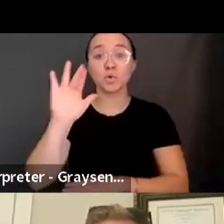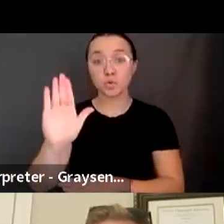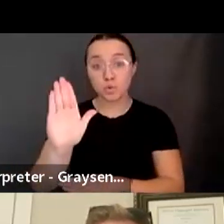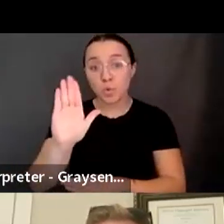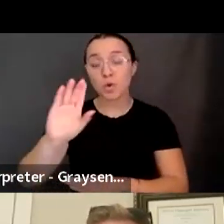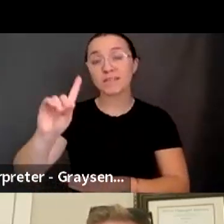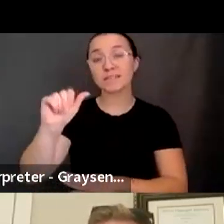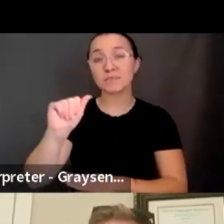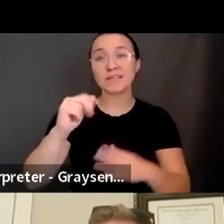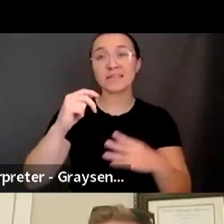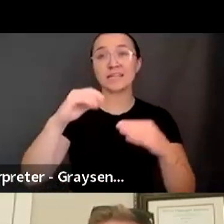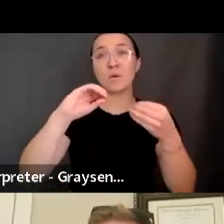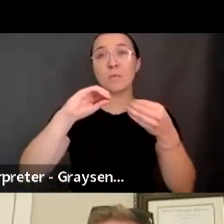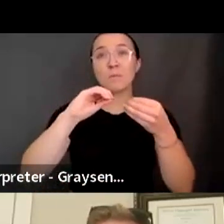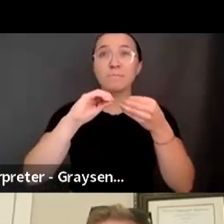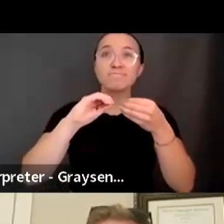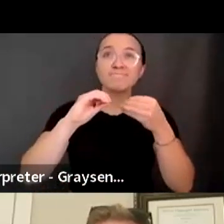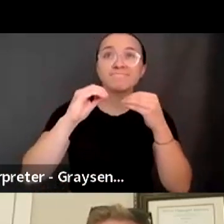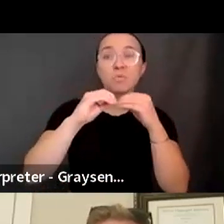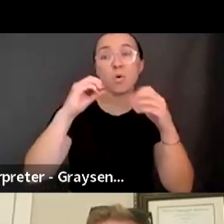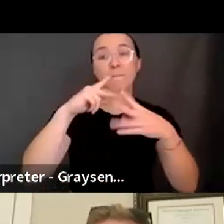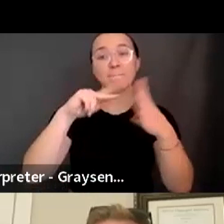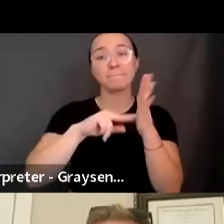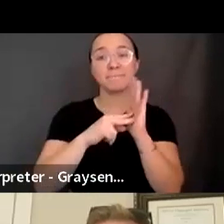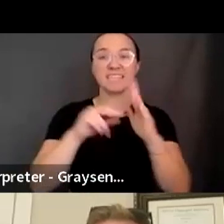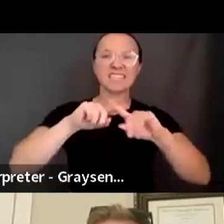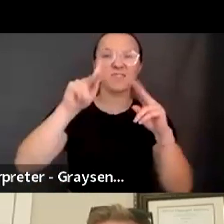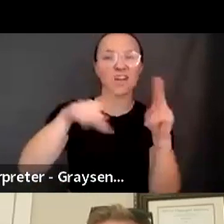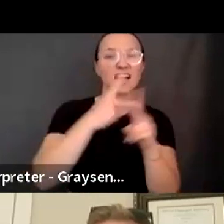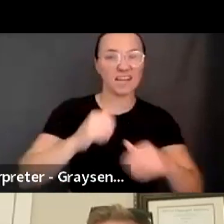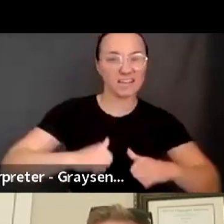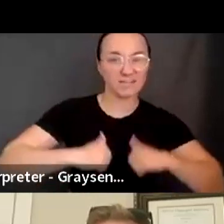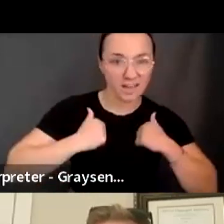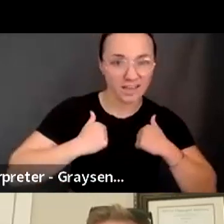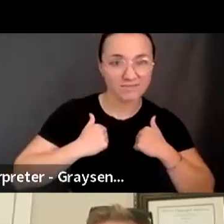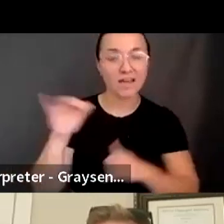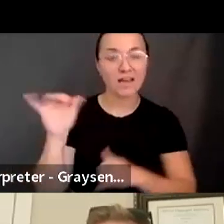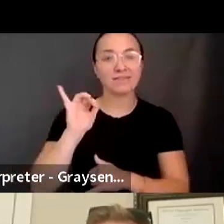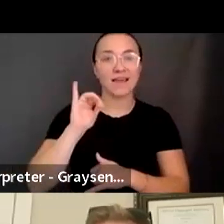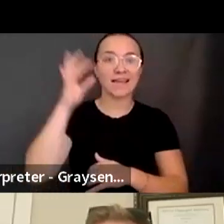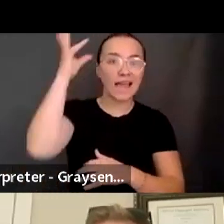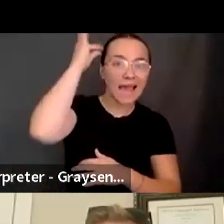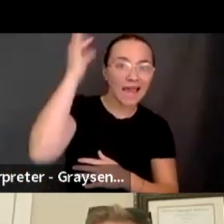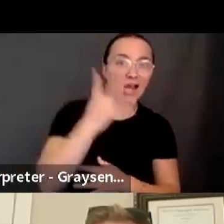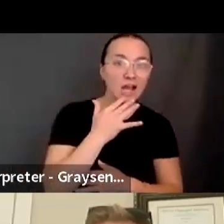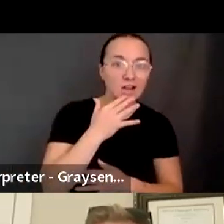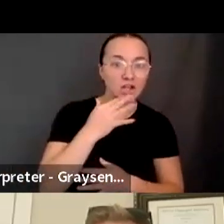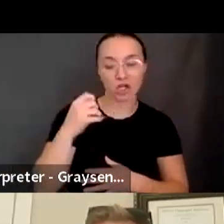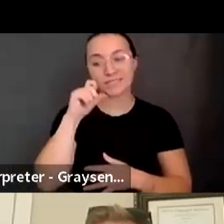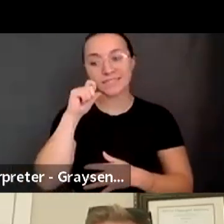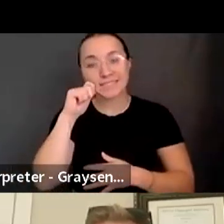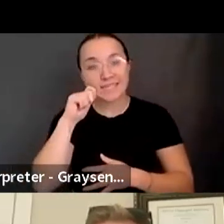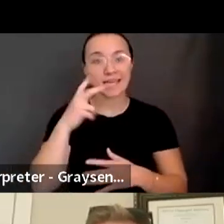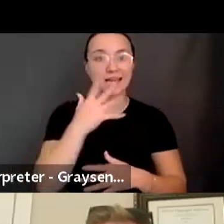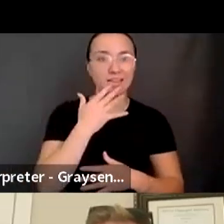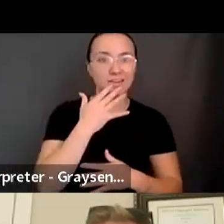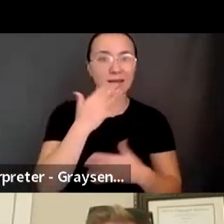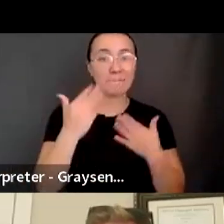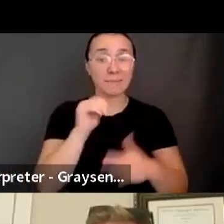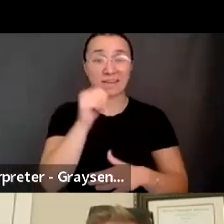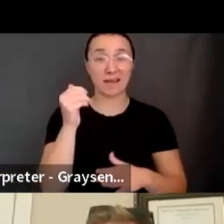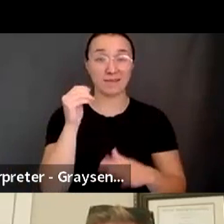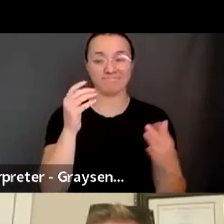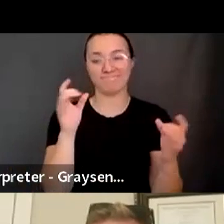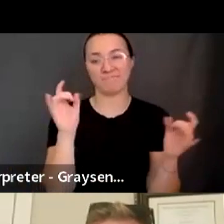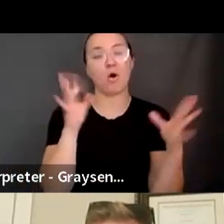mind. It's like hair color or skin color. It's not inherently bad for you. What's bad